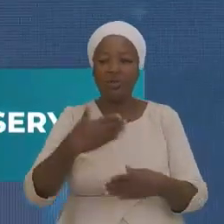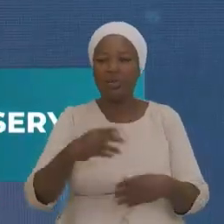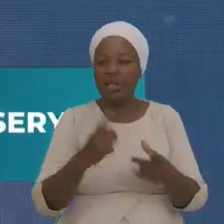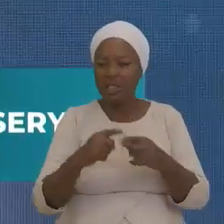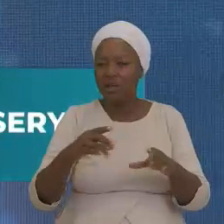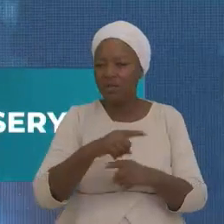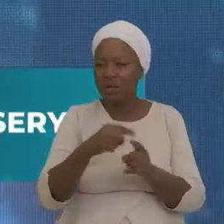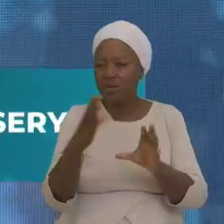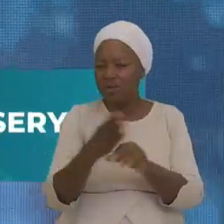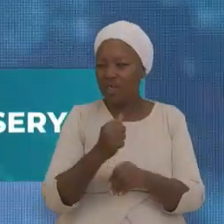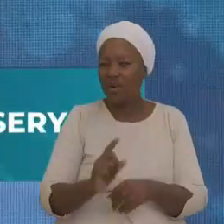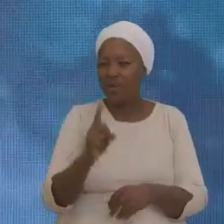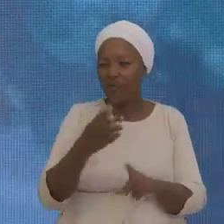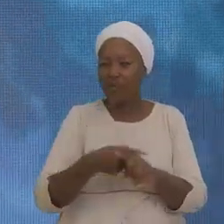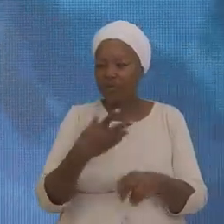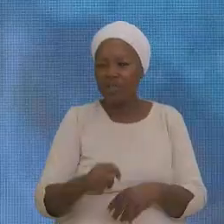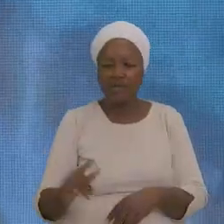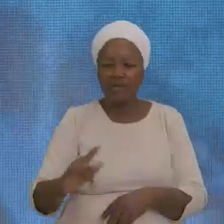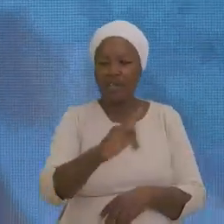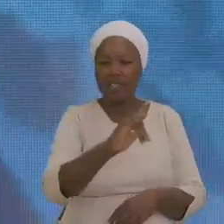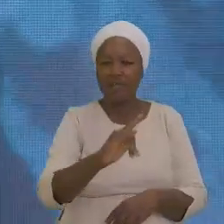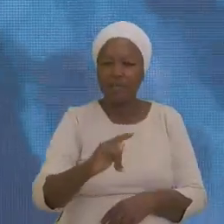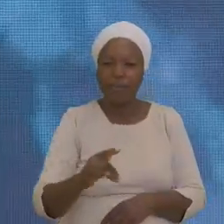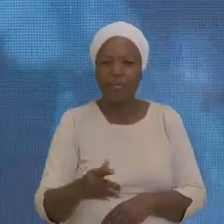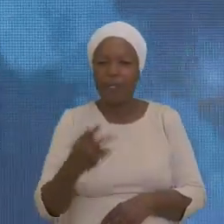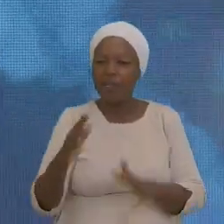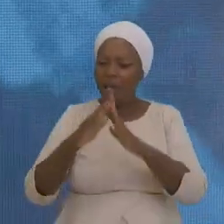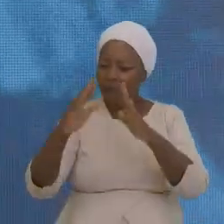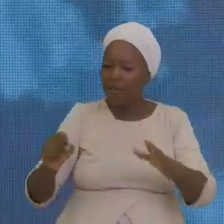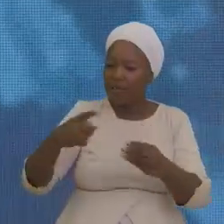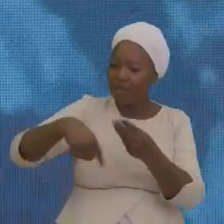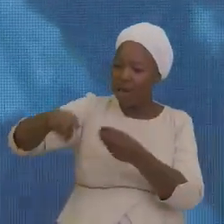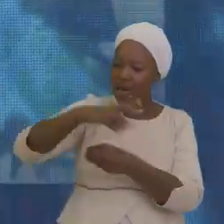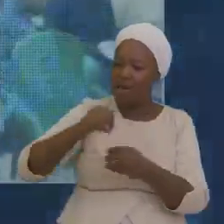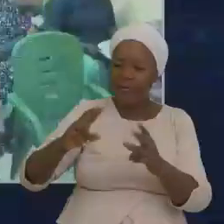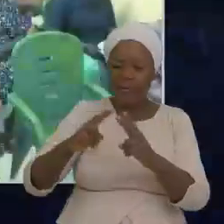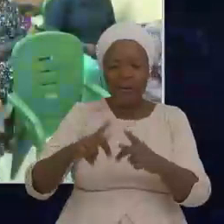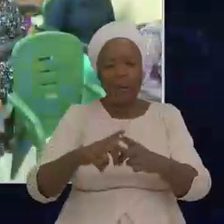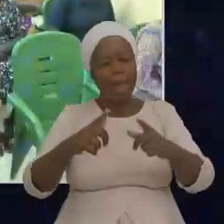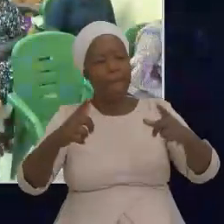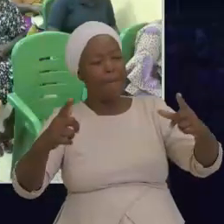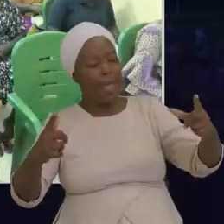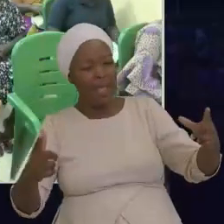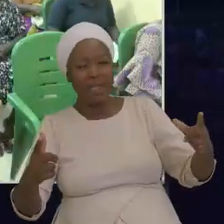When you take off from the flight, the houses are now that big.